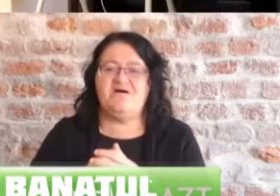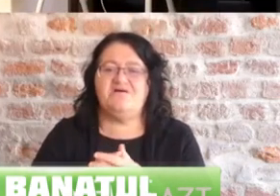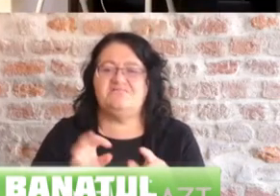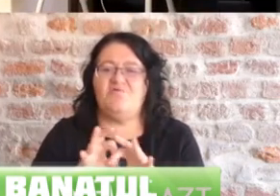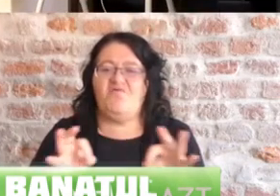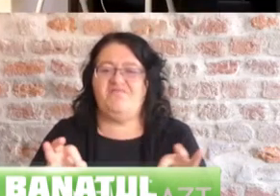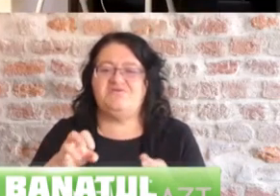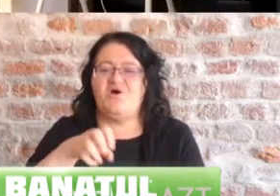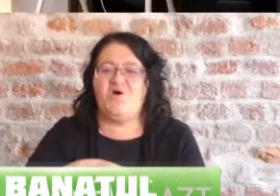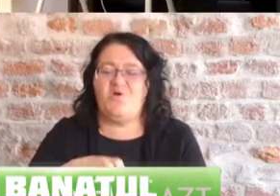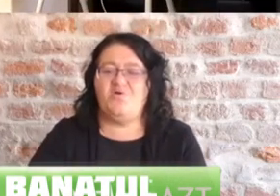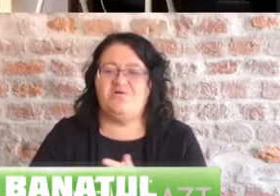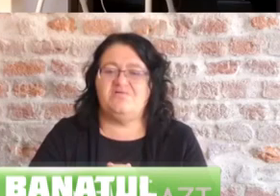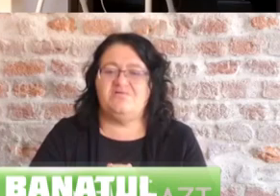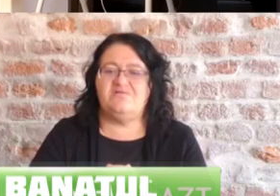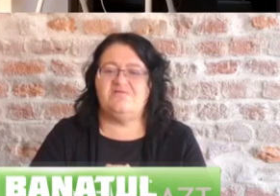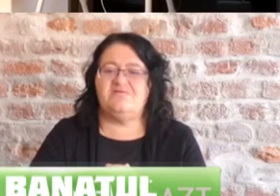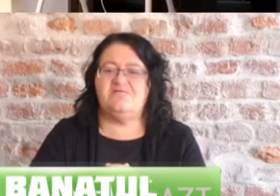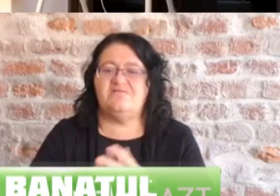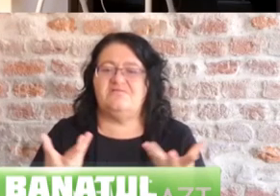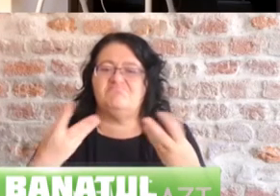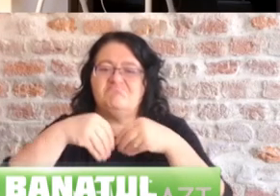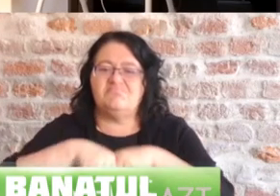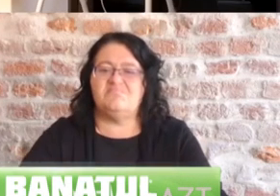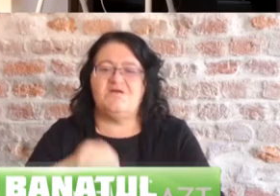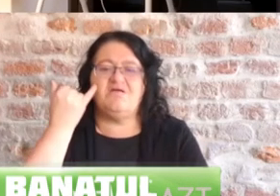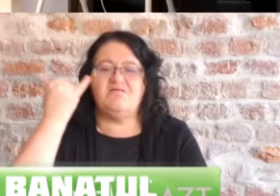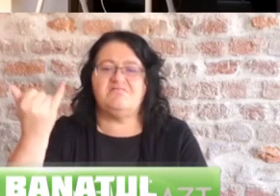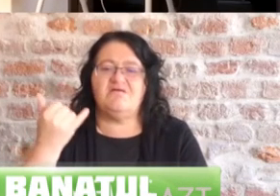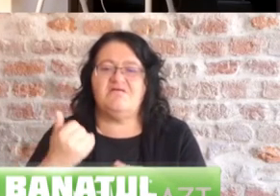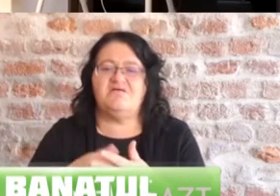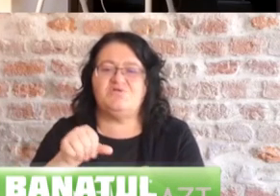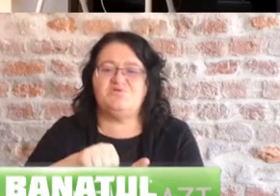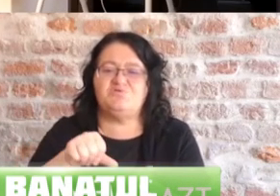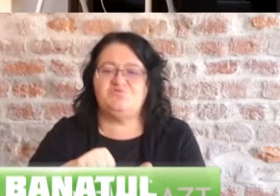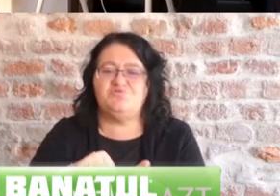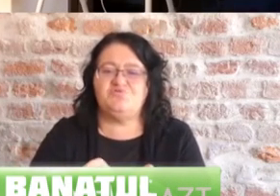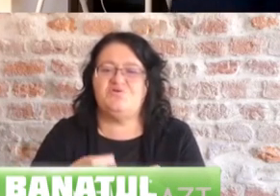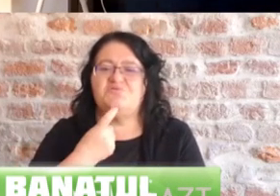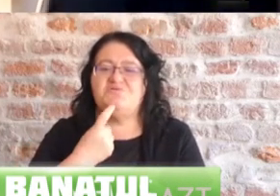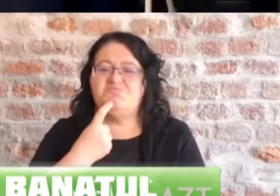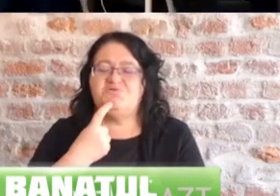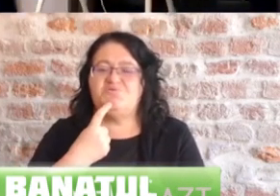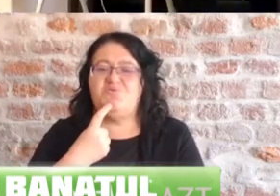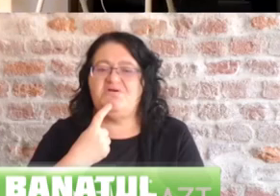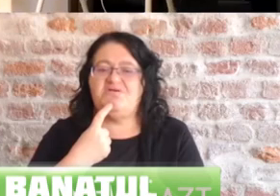typological specificity, embodying the concept of a city center square garden.